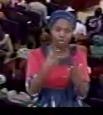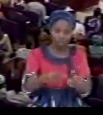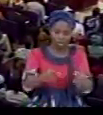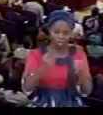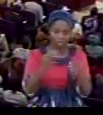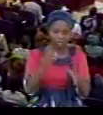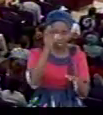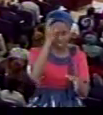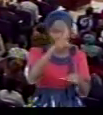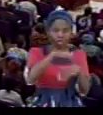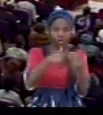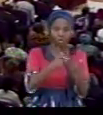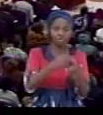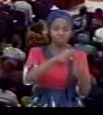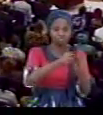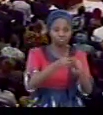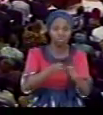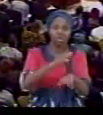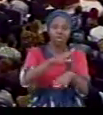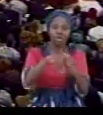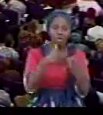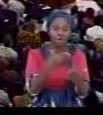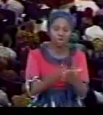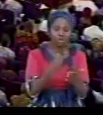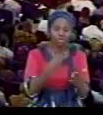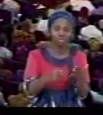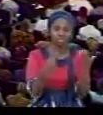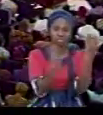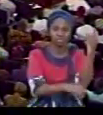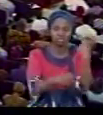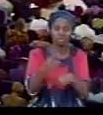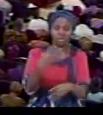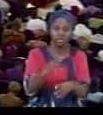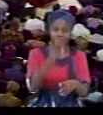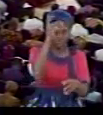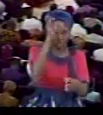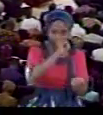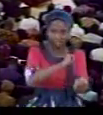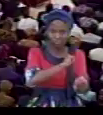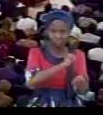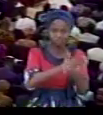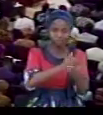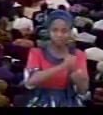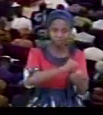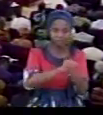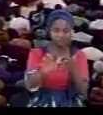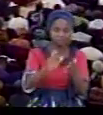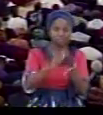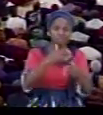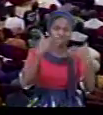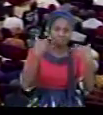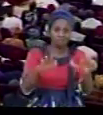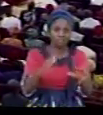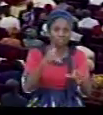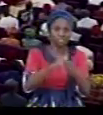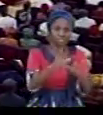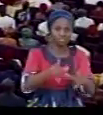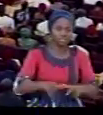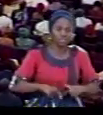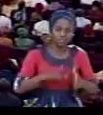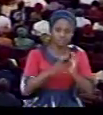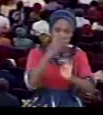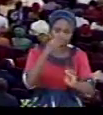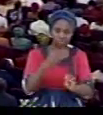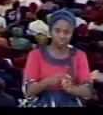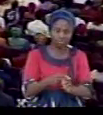the adversities of Satan, finished in your life in Jesus' name. They didn't know